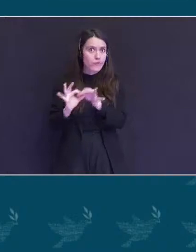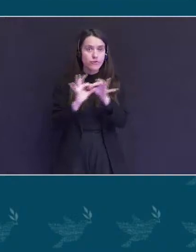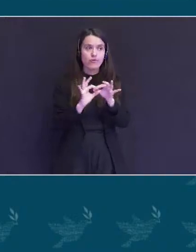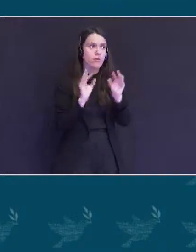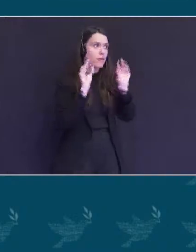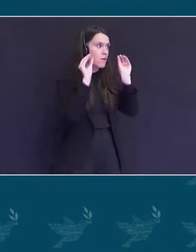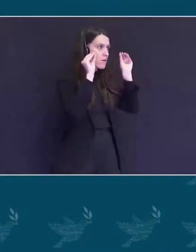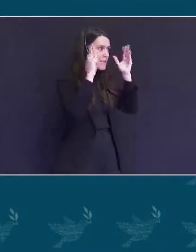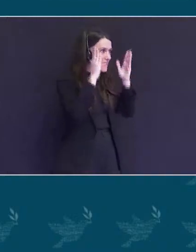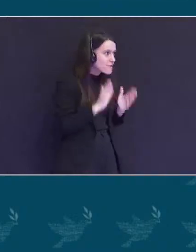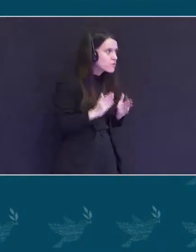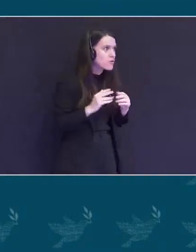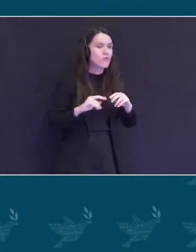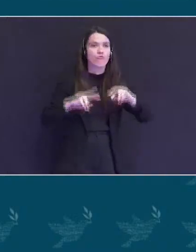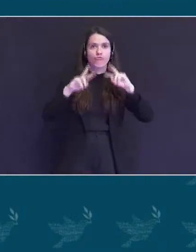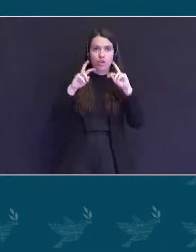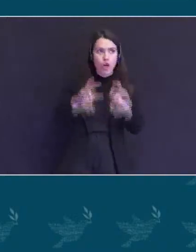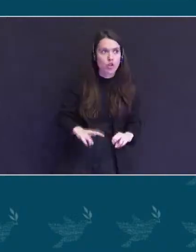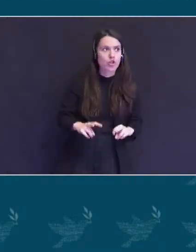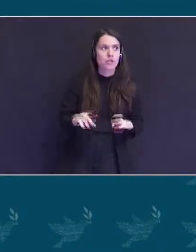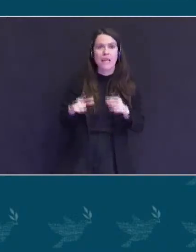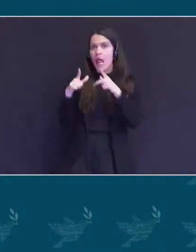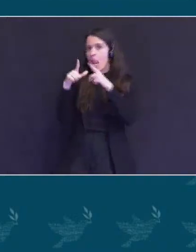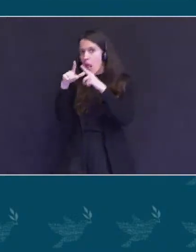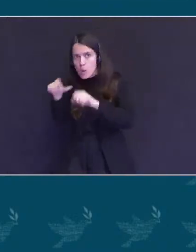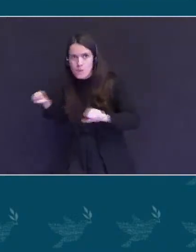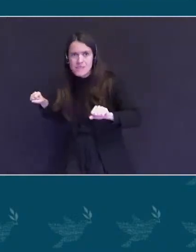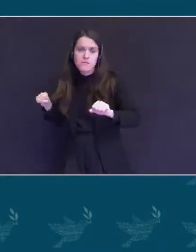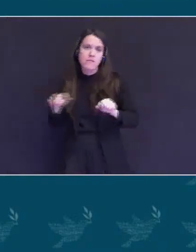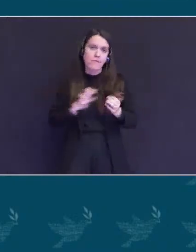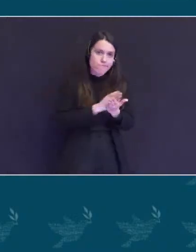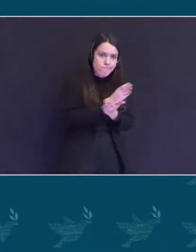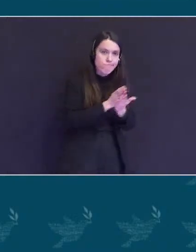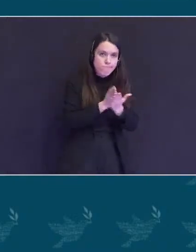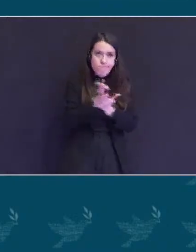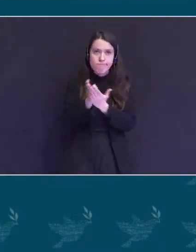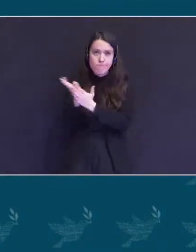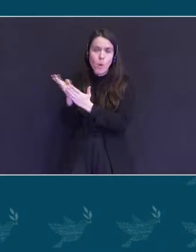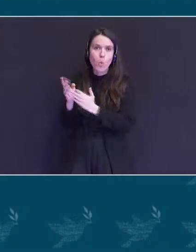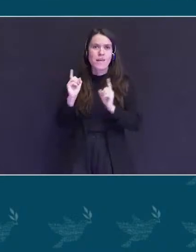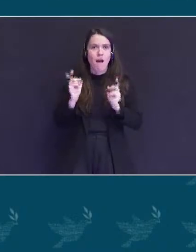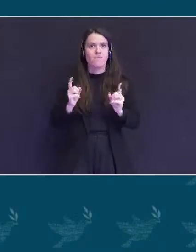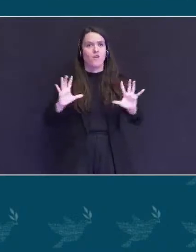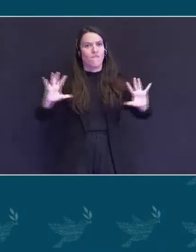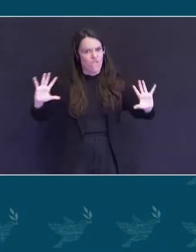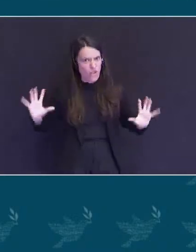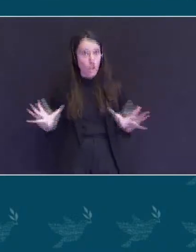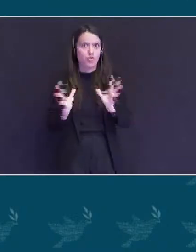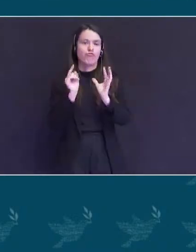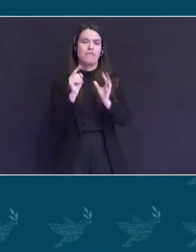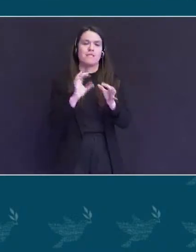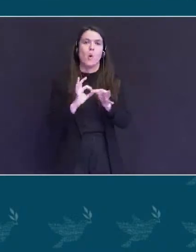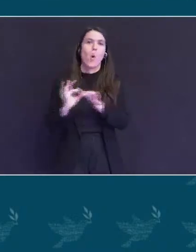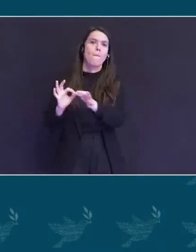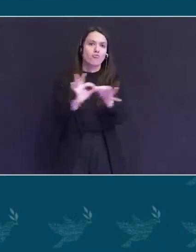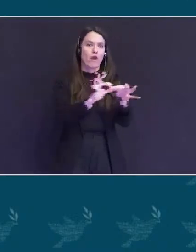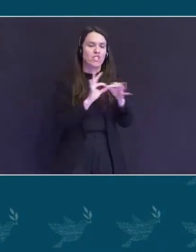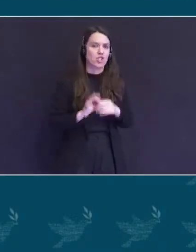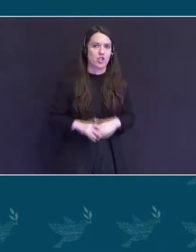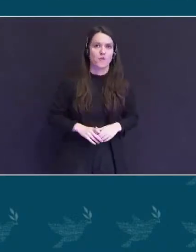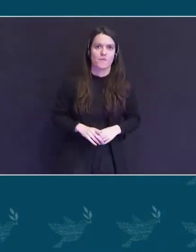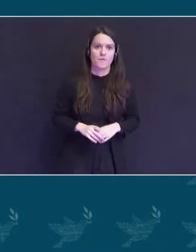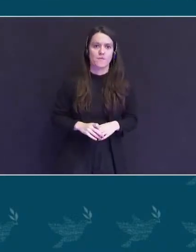pedagogists, researchers, linguists, and so on. So we need to foster that cooperation so